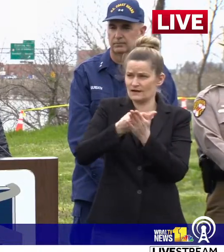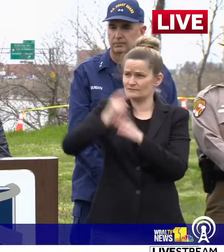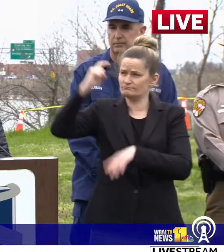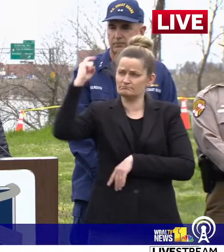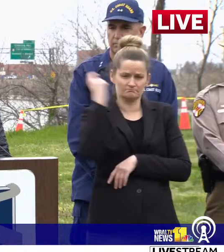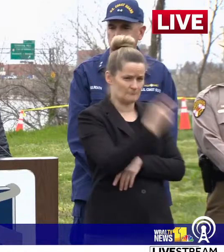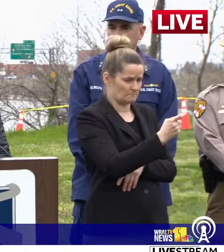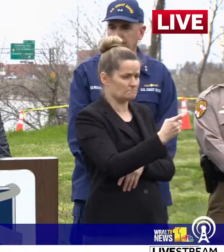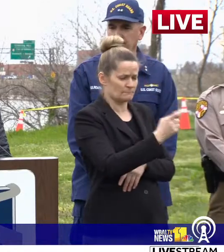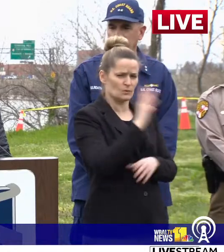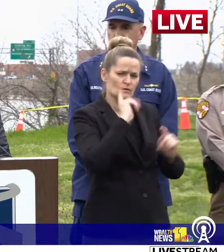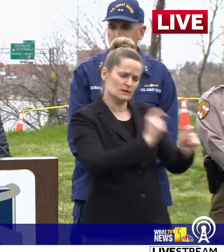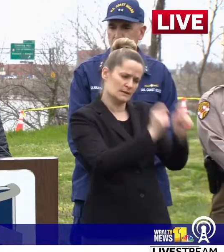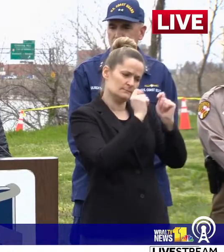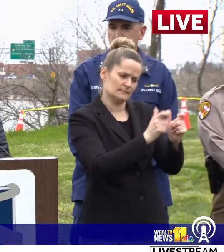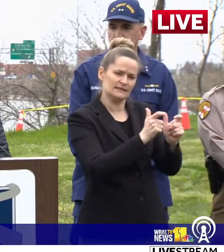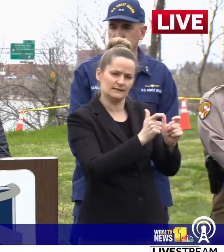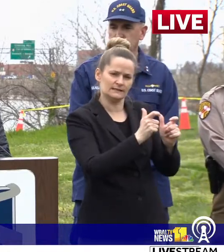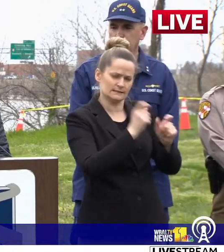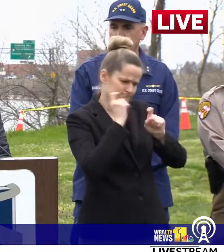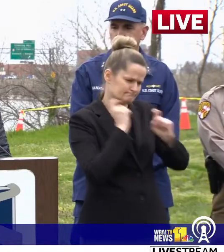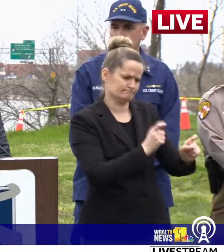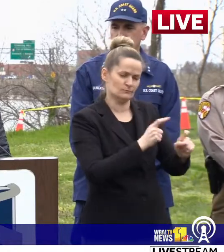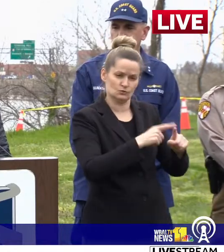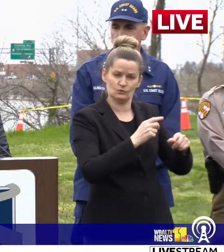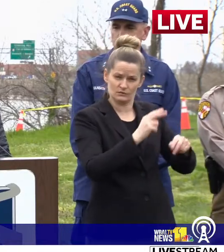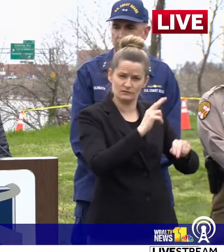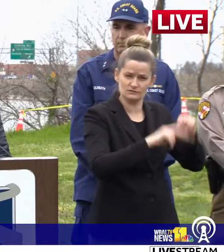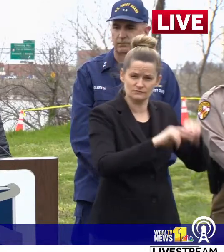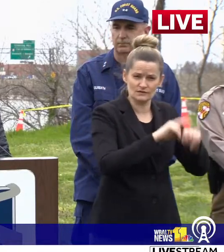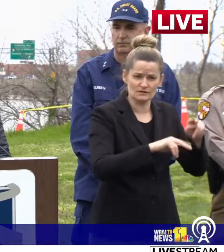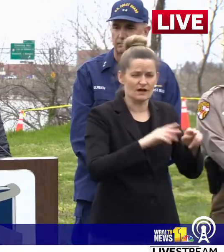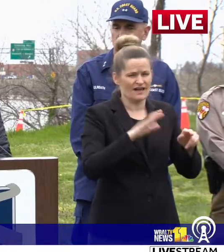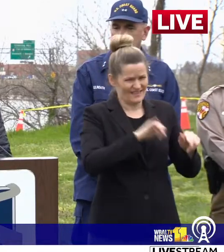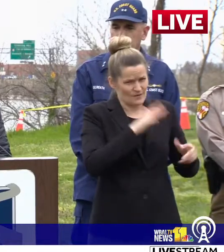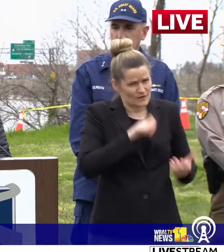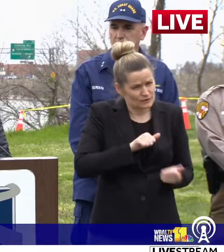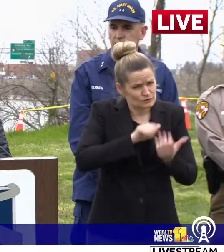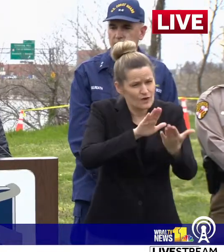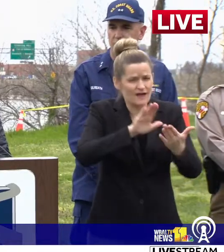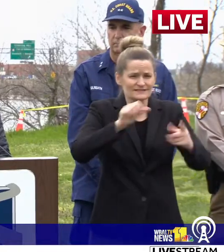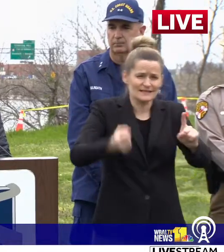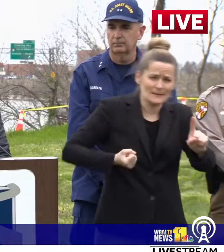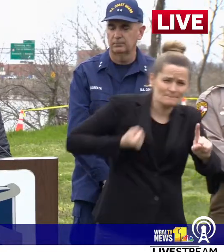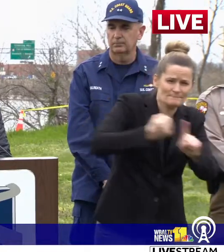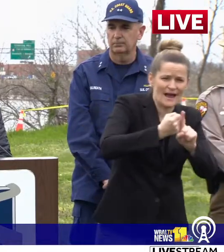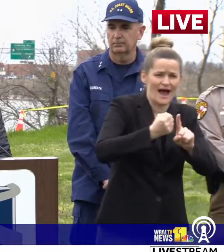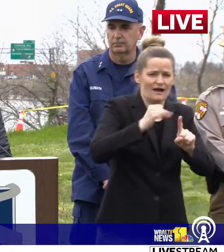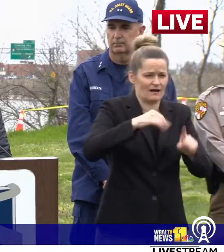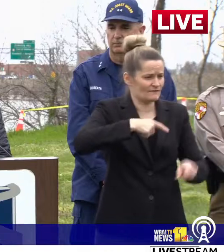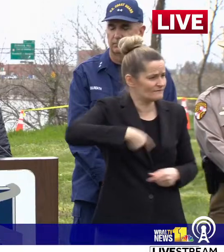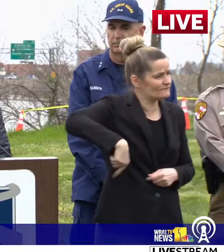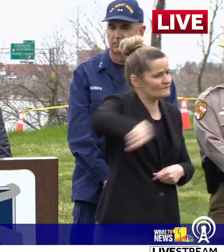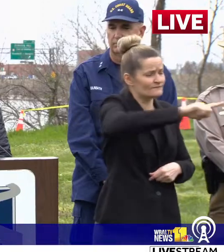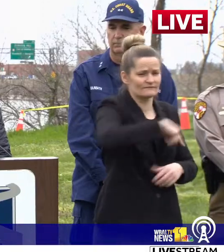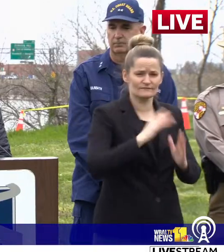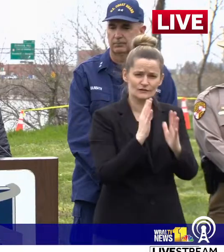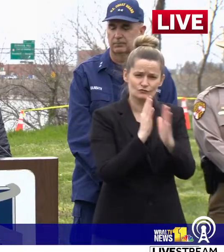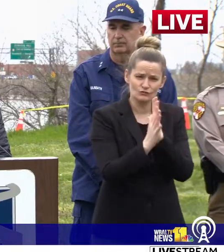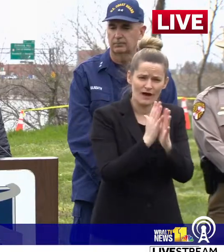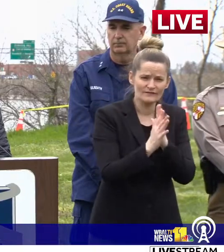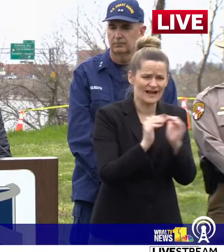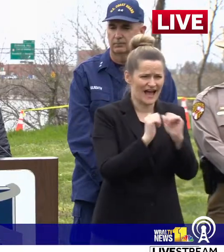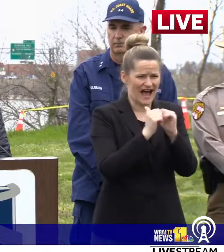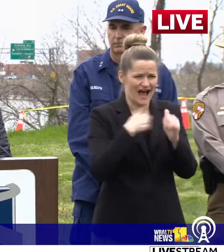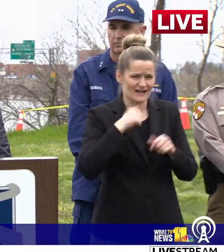quick basis to make sure that we can address the impact on surrounding traffic patterns